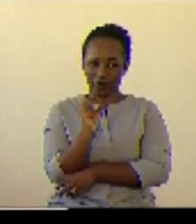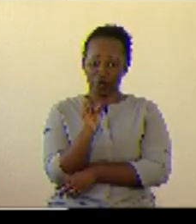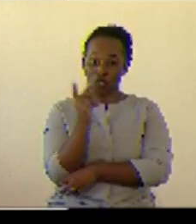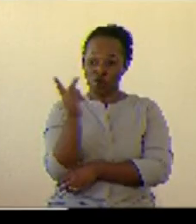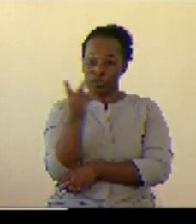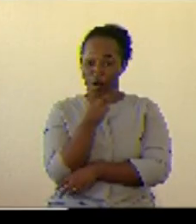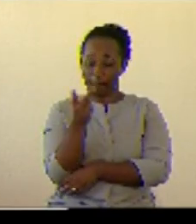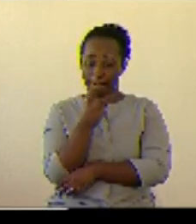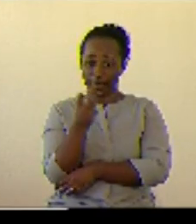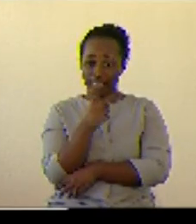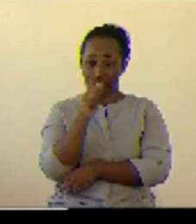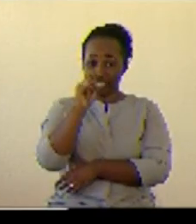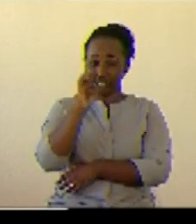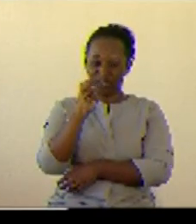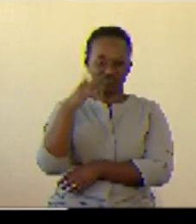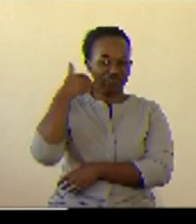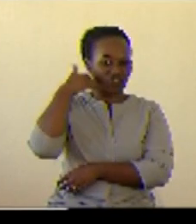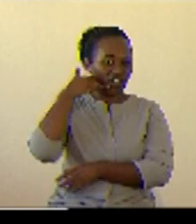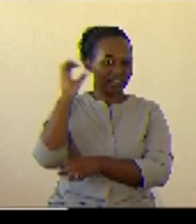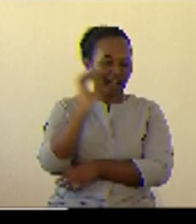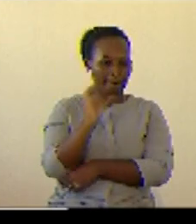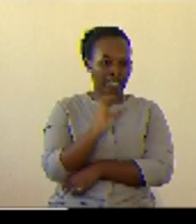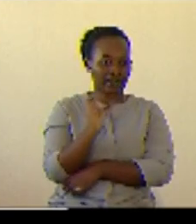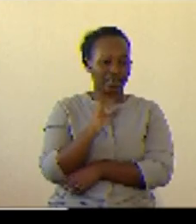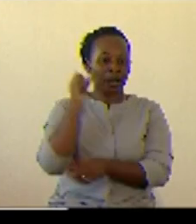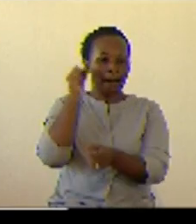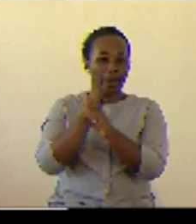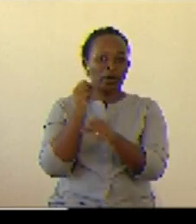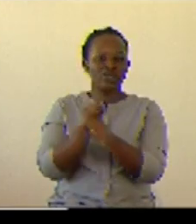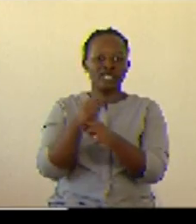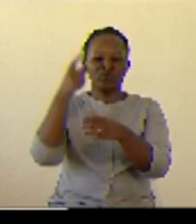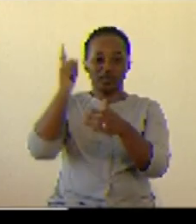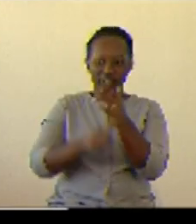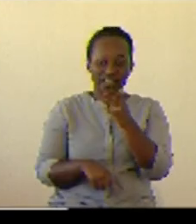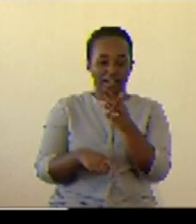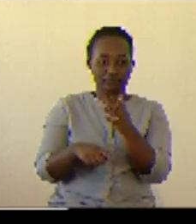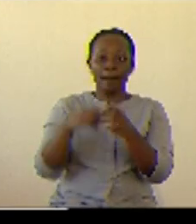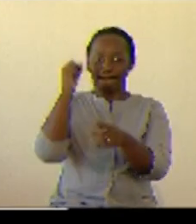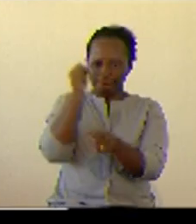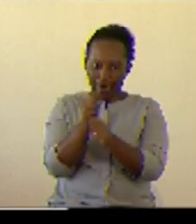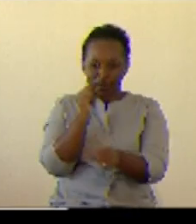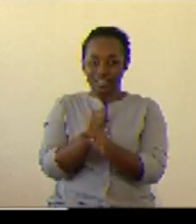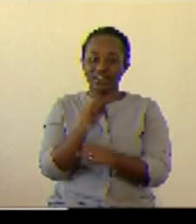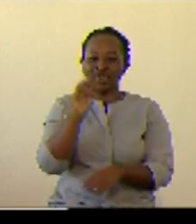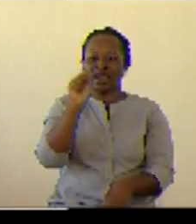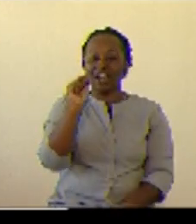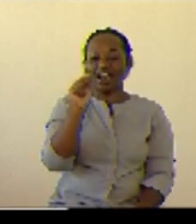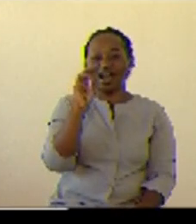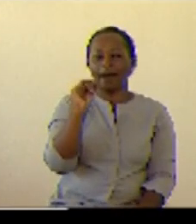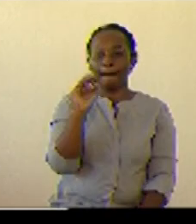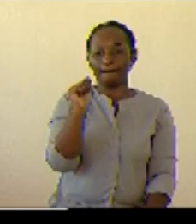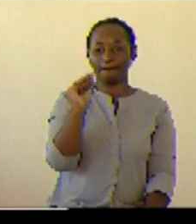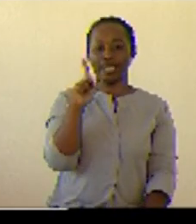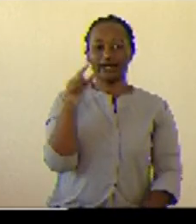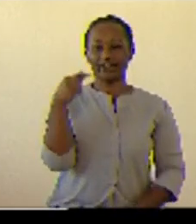2 telecommunication companies merged, did what you call amalgamation, integration, merging.